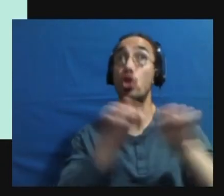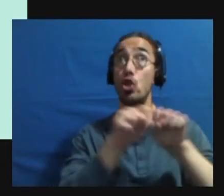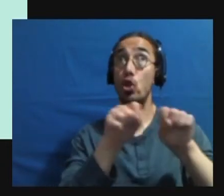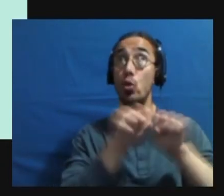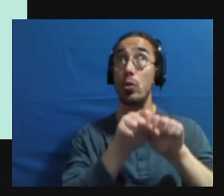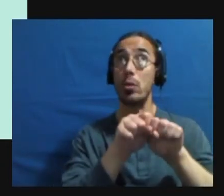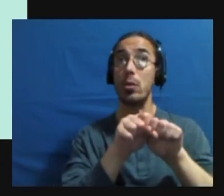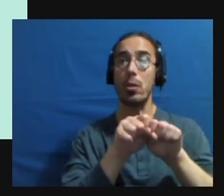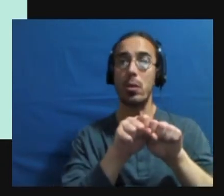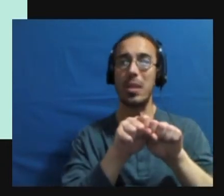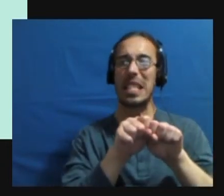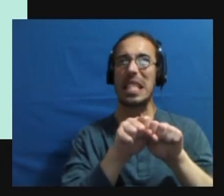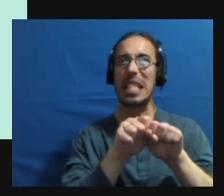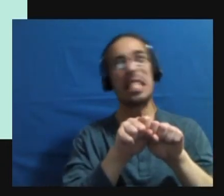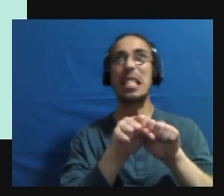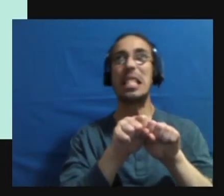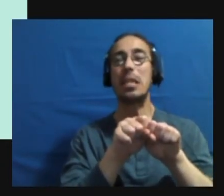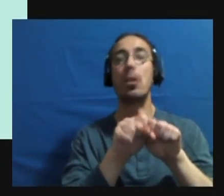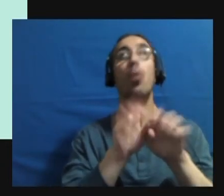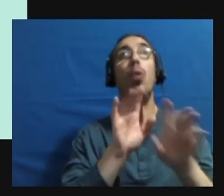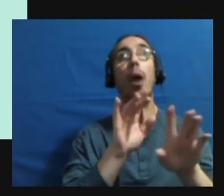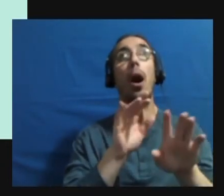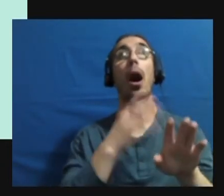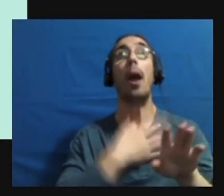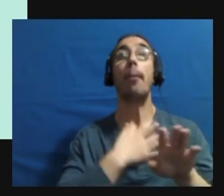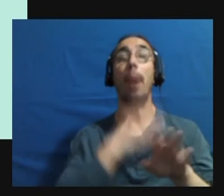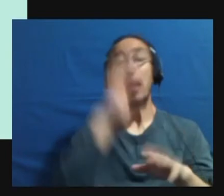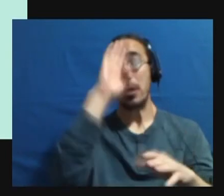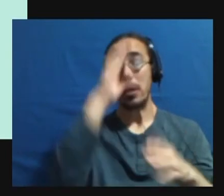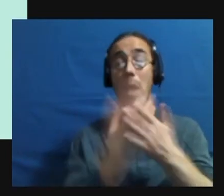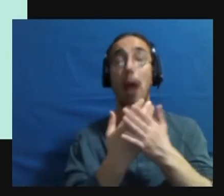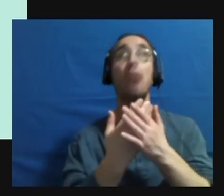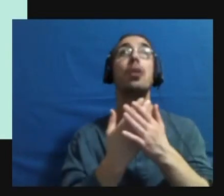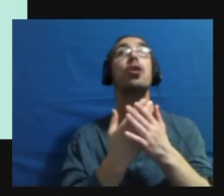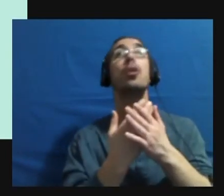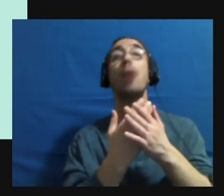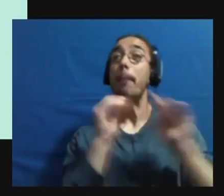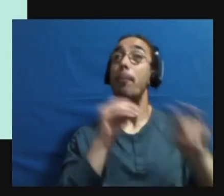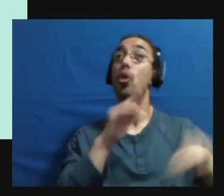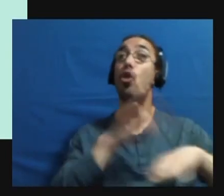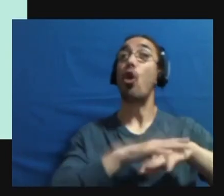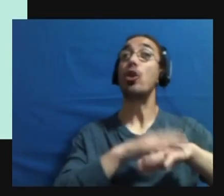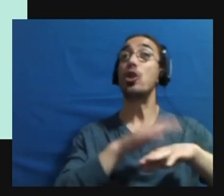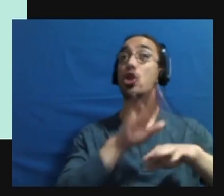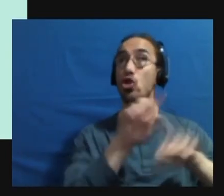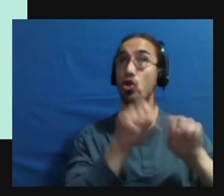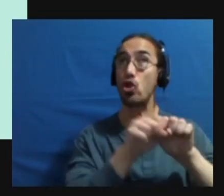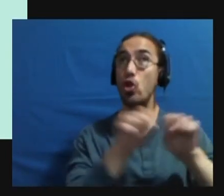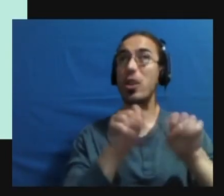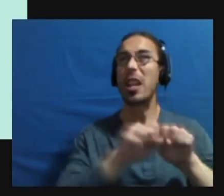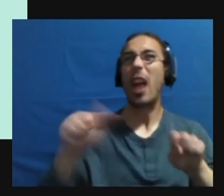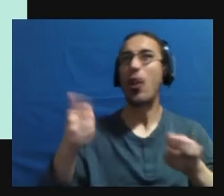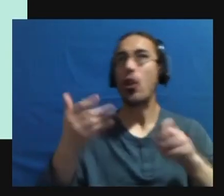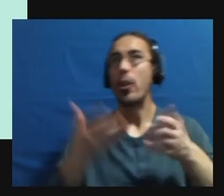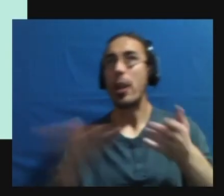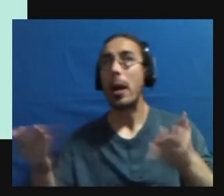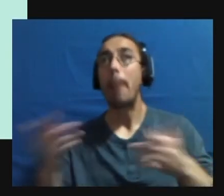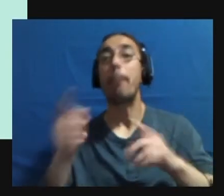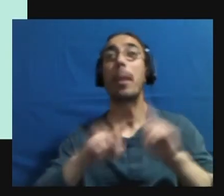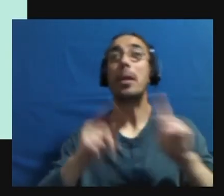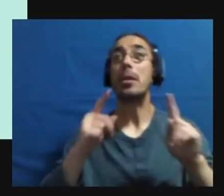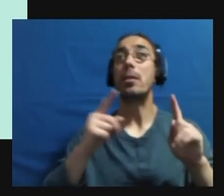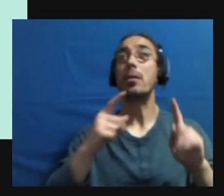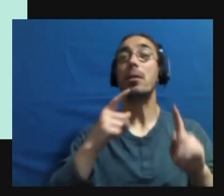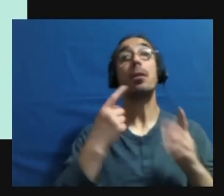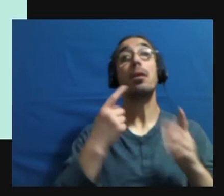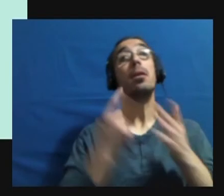moved. Okay, my son is competent in putting his own shoes on and some other self-care tasks, but he chooses and sometimes insists